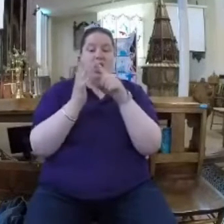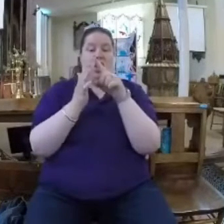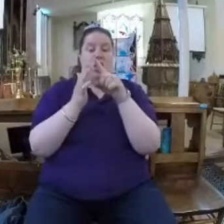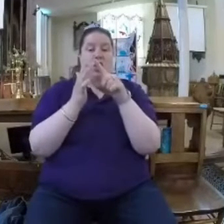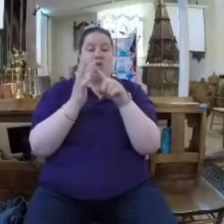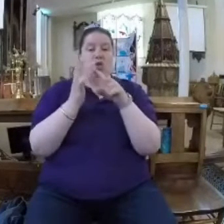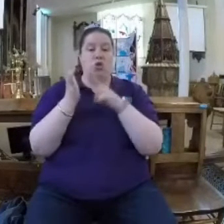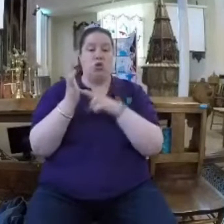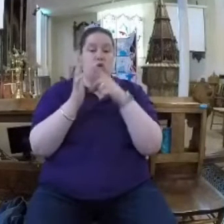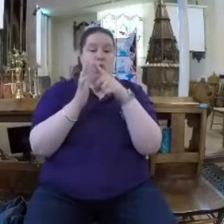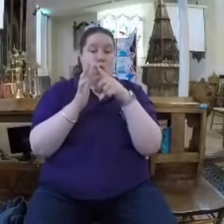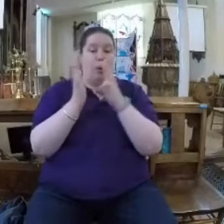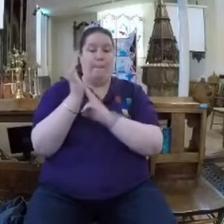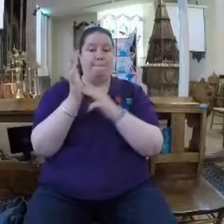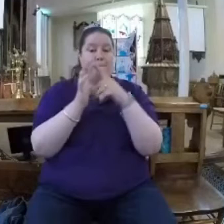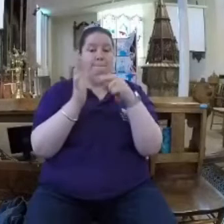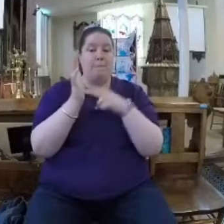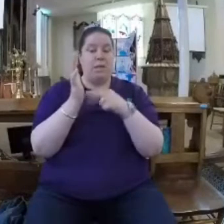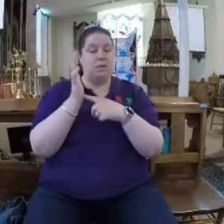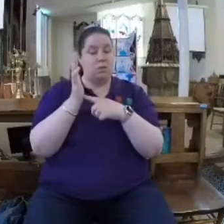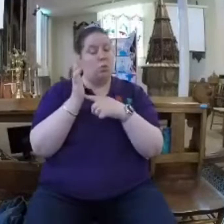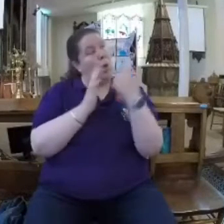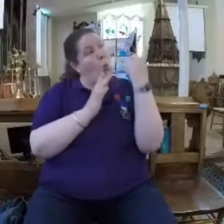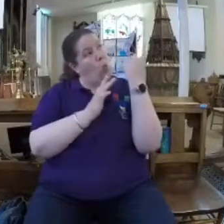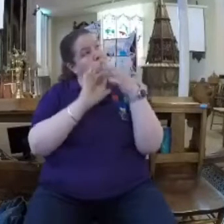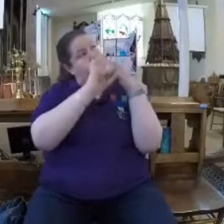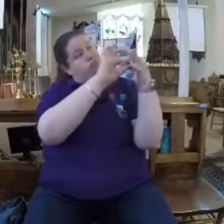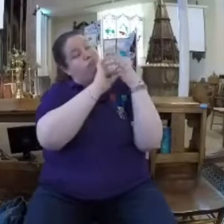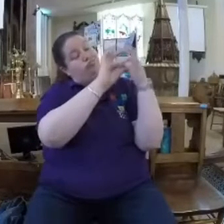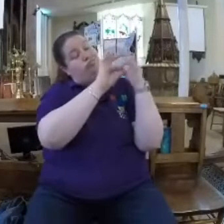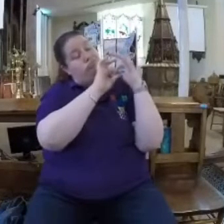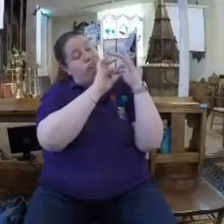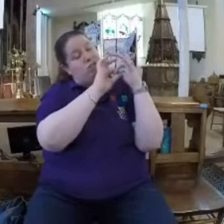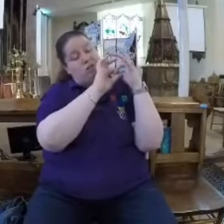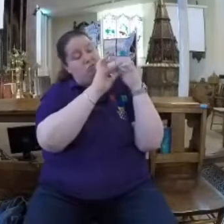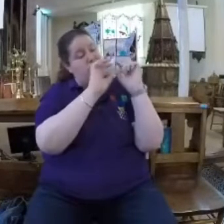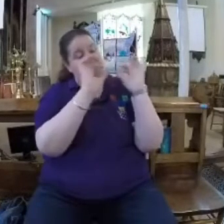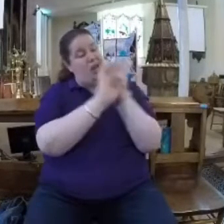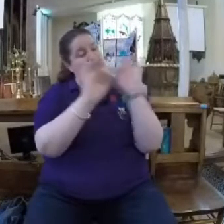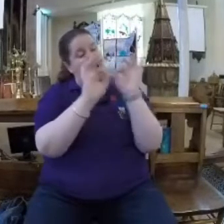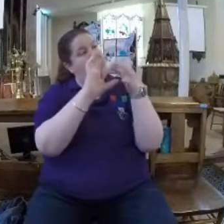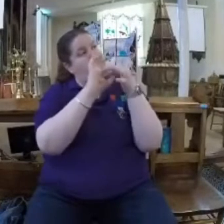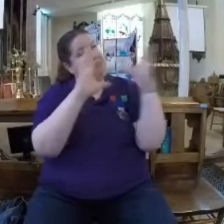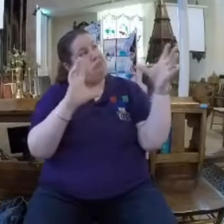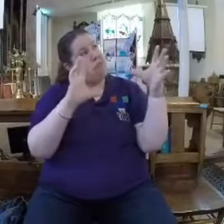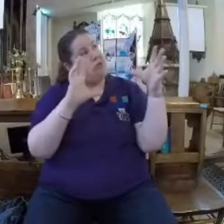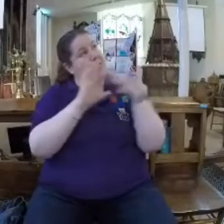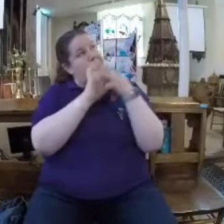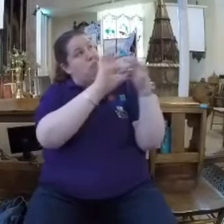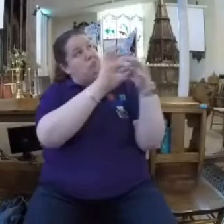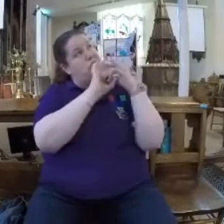one-ment. We are at one with God. Nothing separates us because we are at